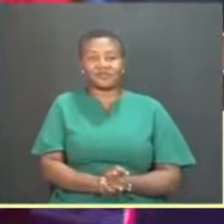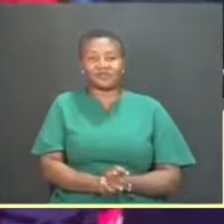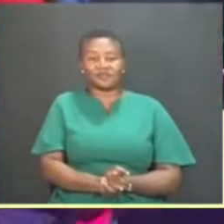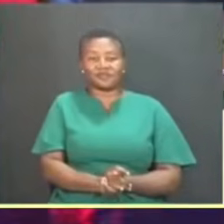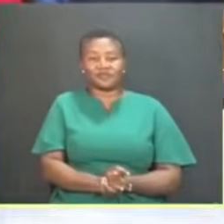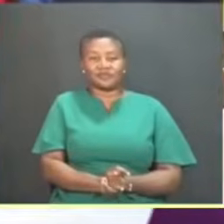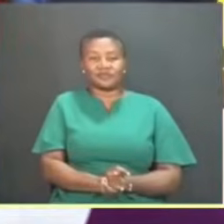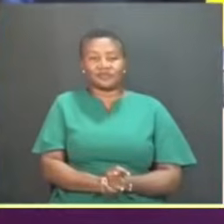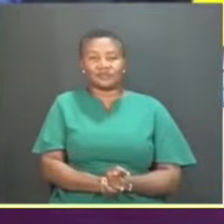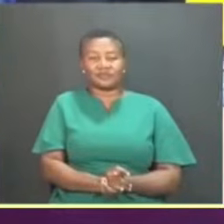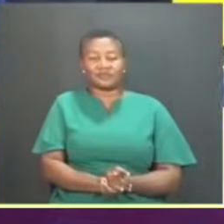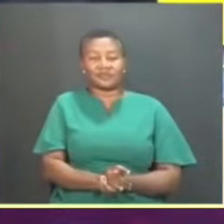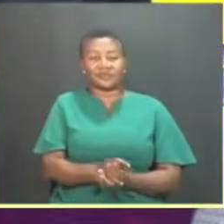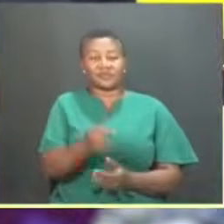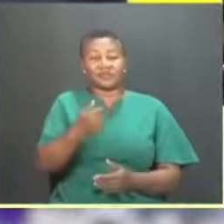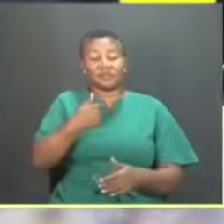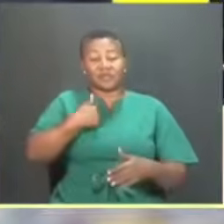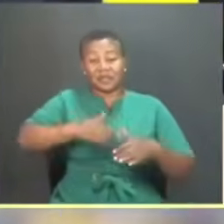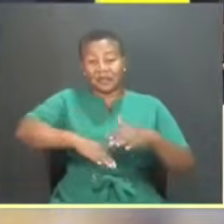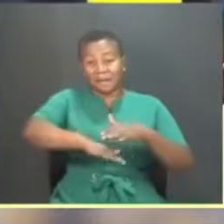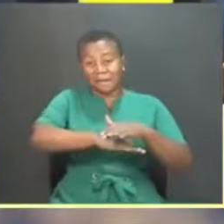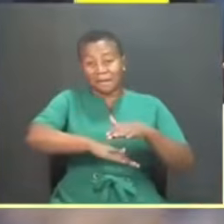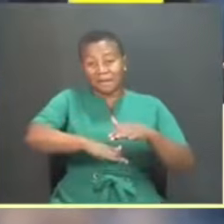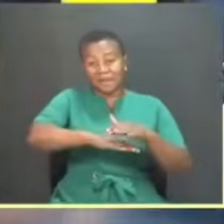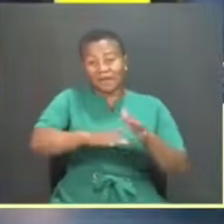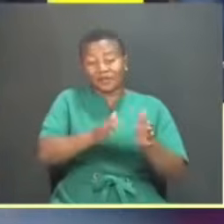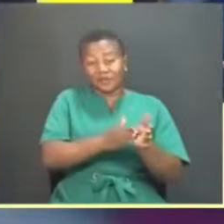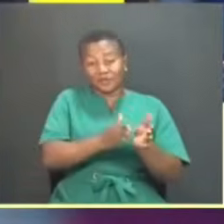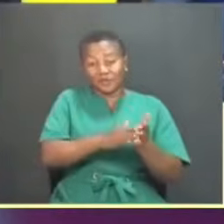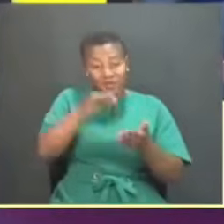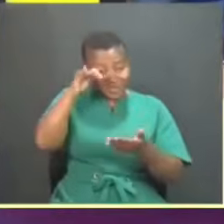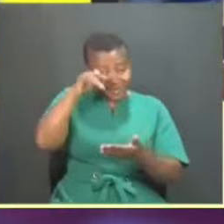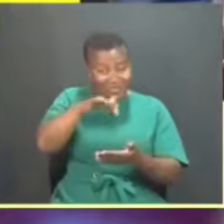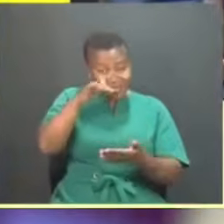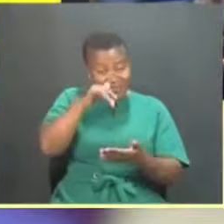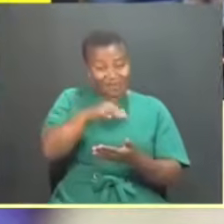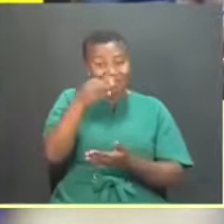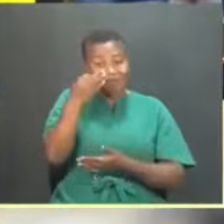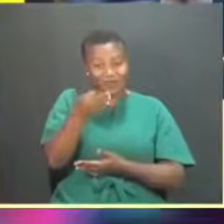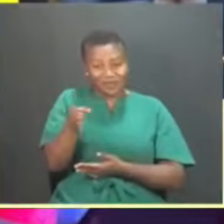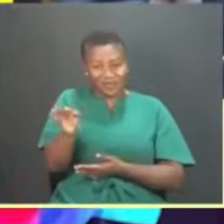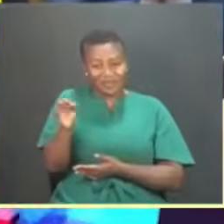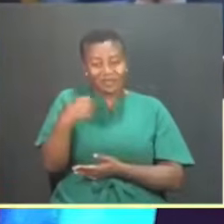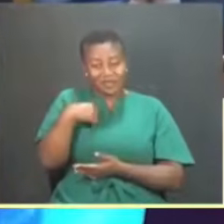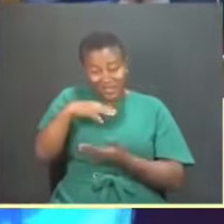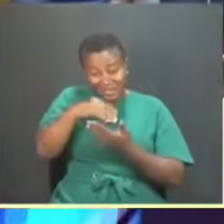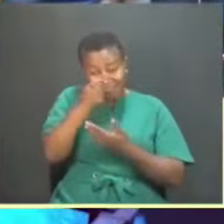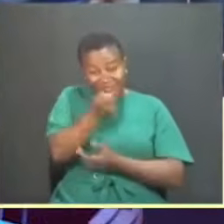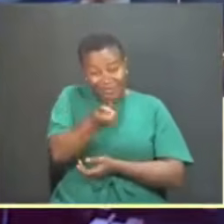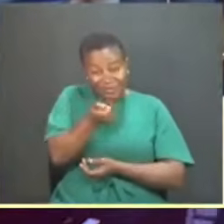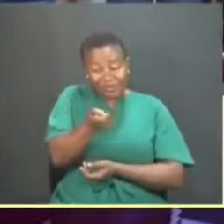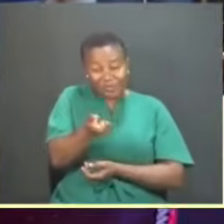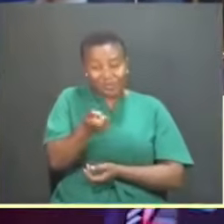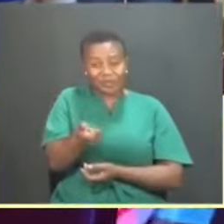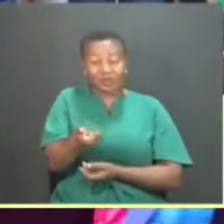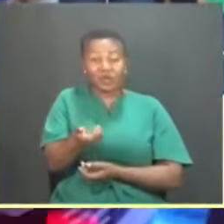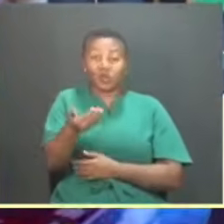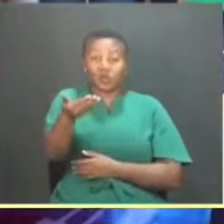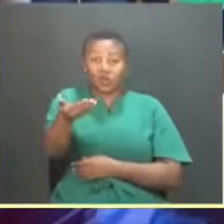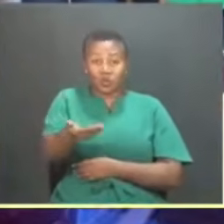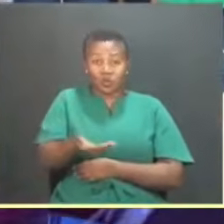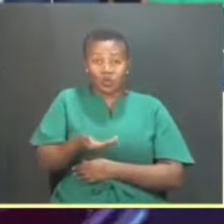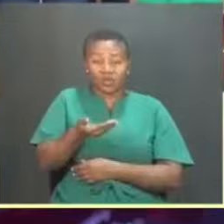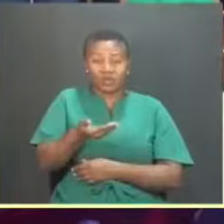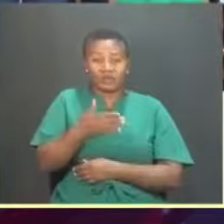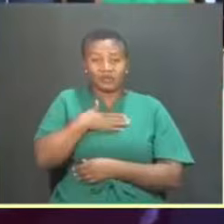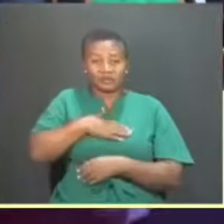I am in basic school of the French language, so at least I understand something. You are welcome, and you may